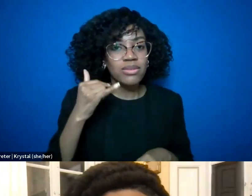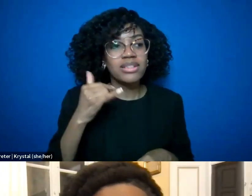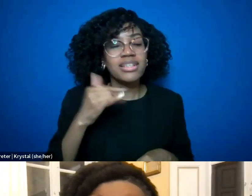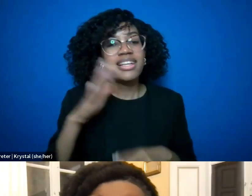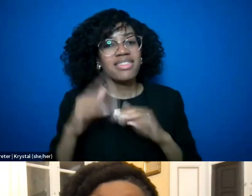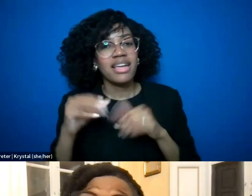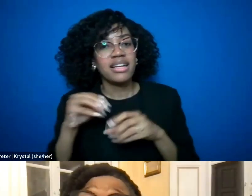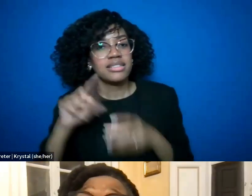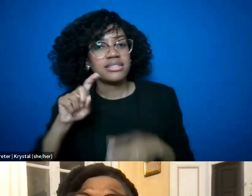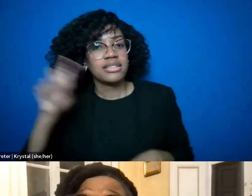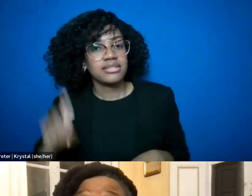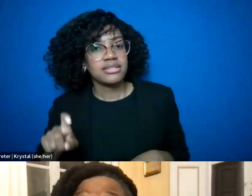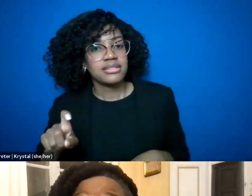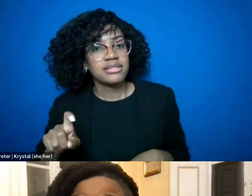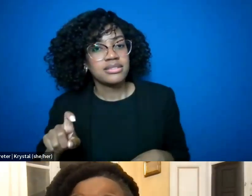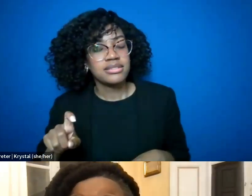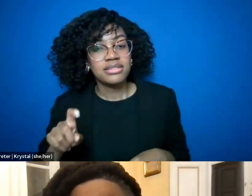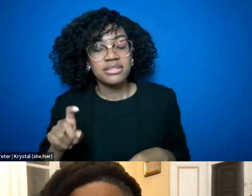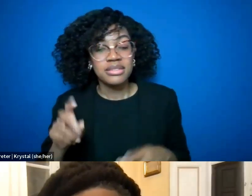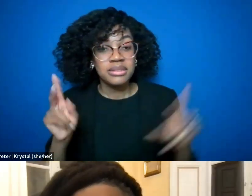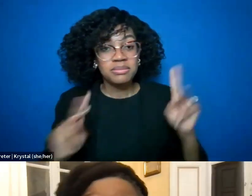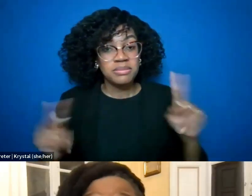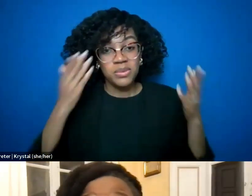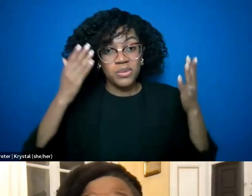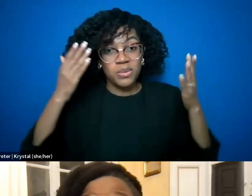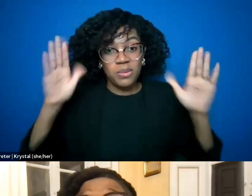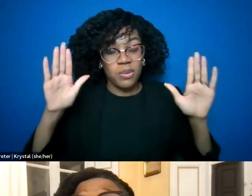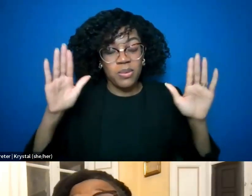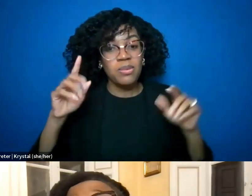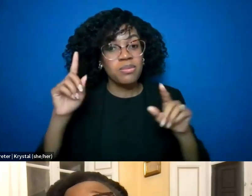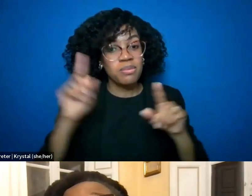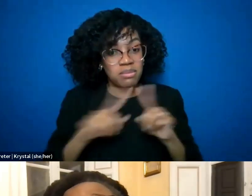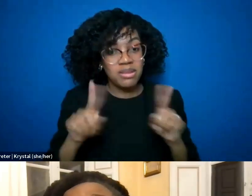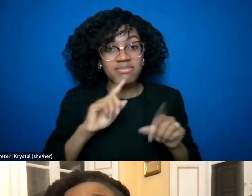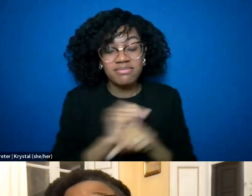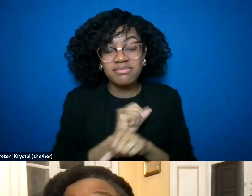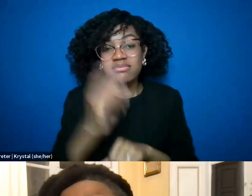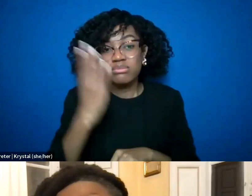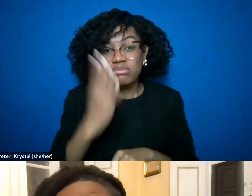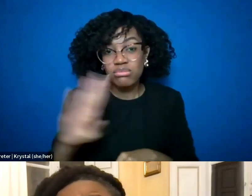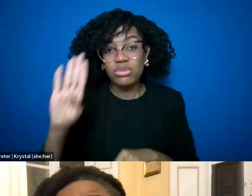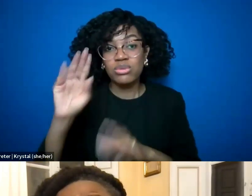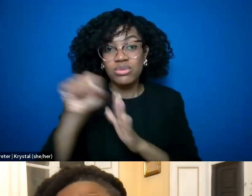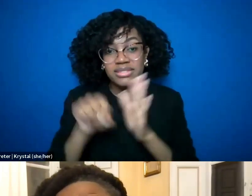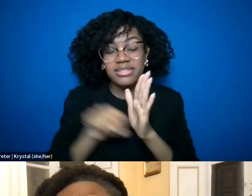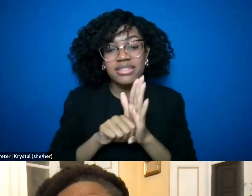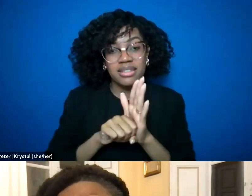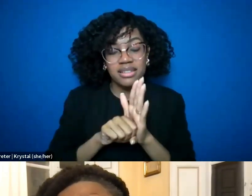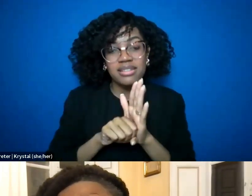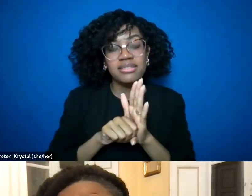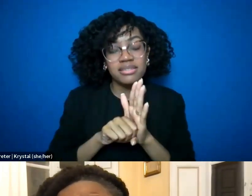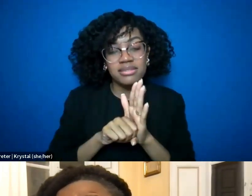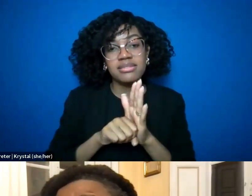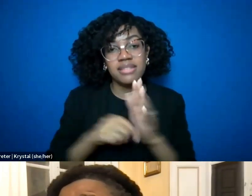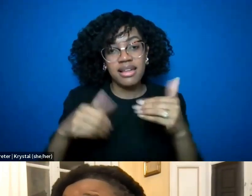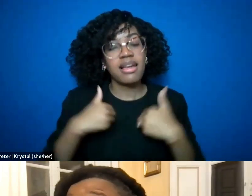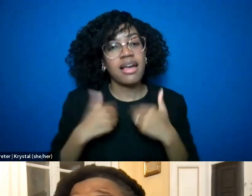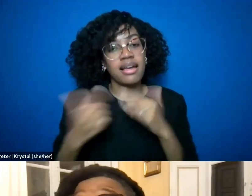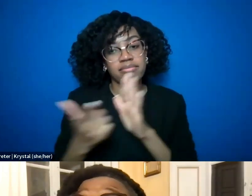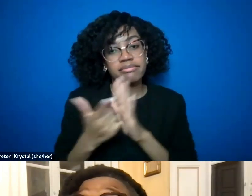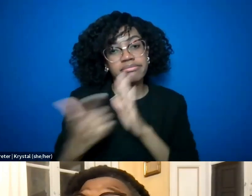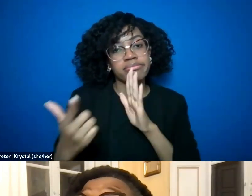are unaware that there are blue state arenas for precisely this struggle.